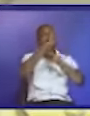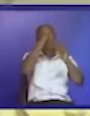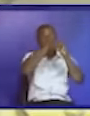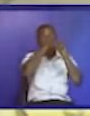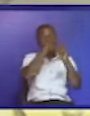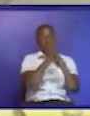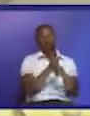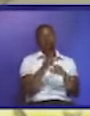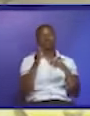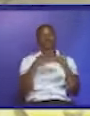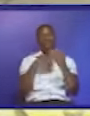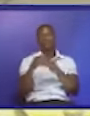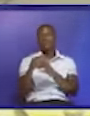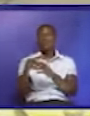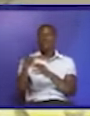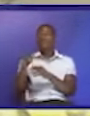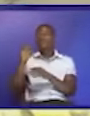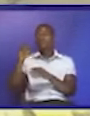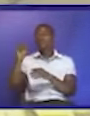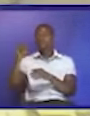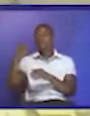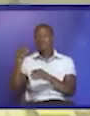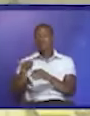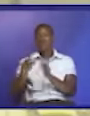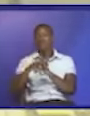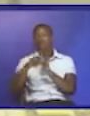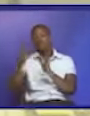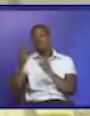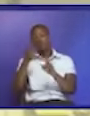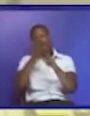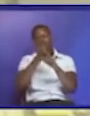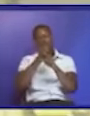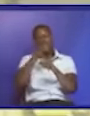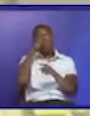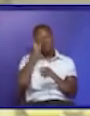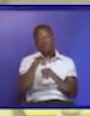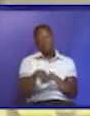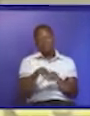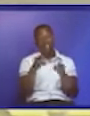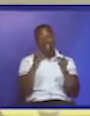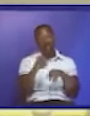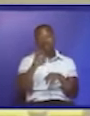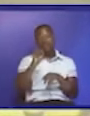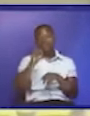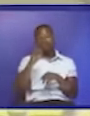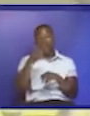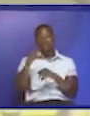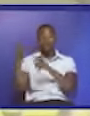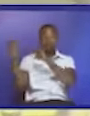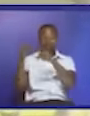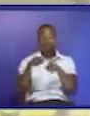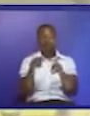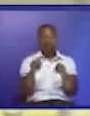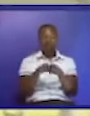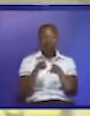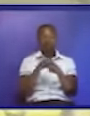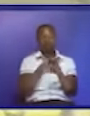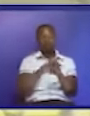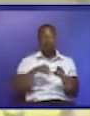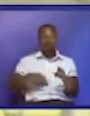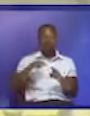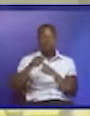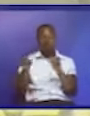is Vashti or Esther, it is a type of man. When Esther came as a church, she recognized that